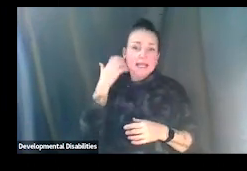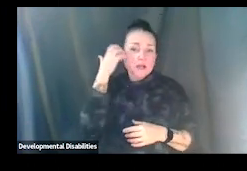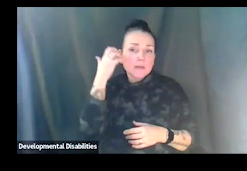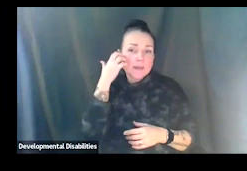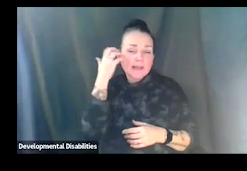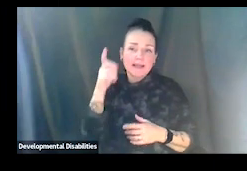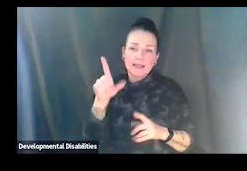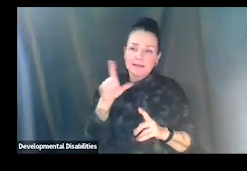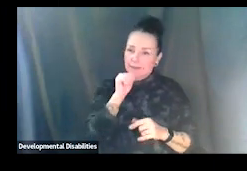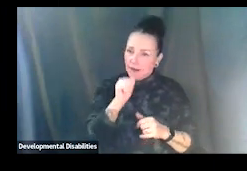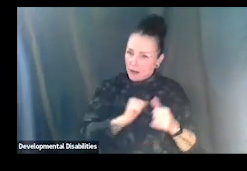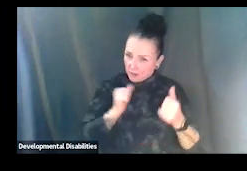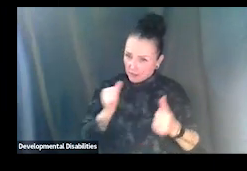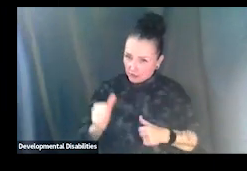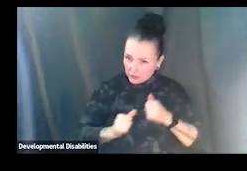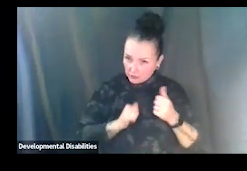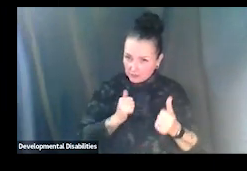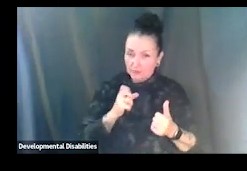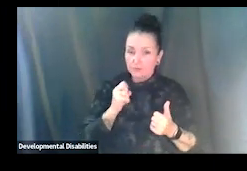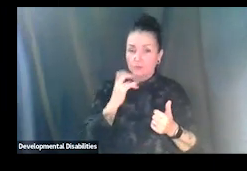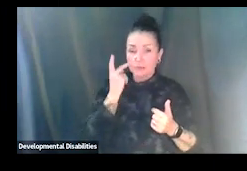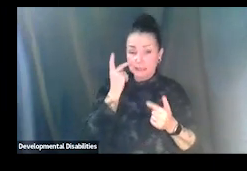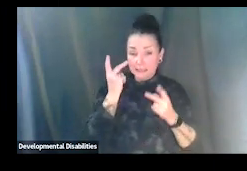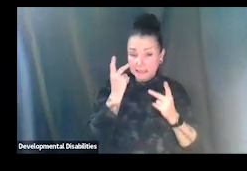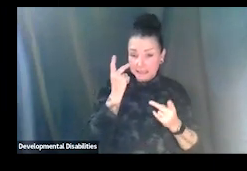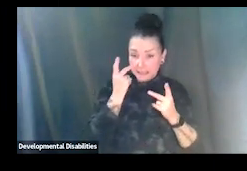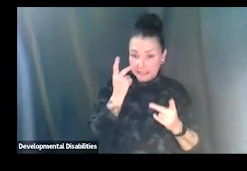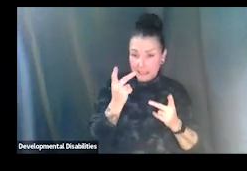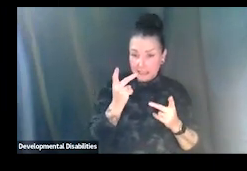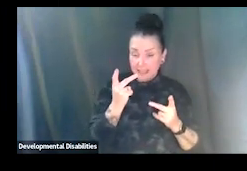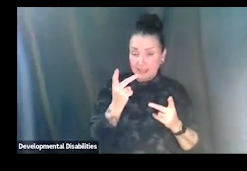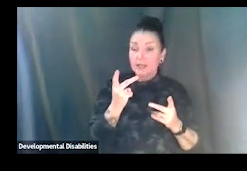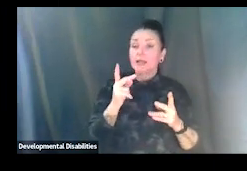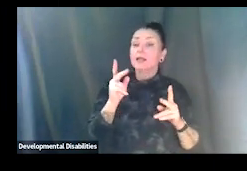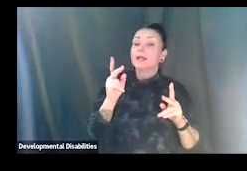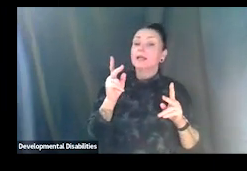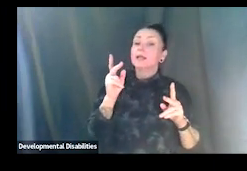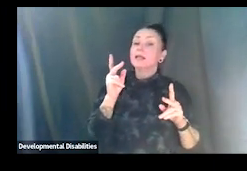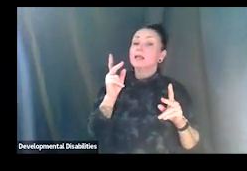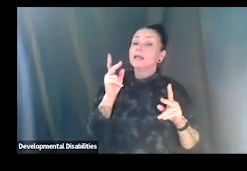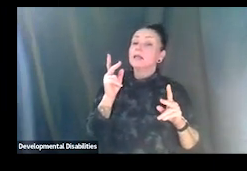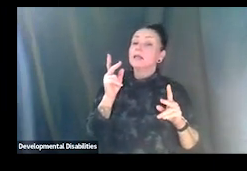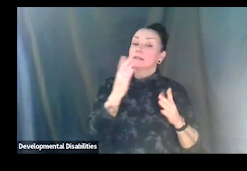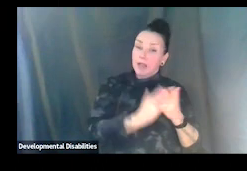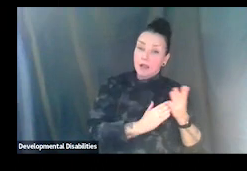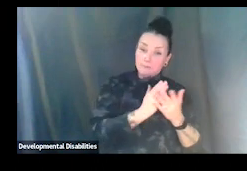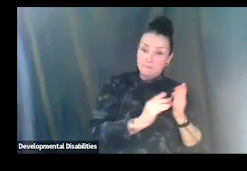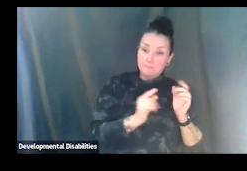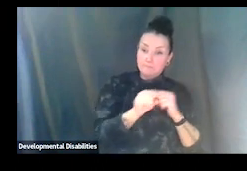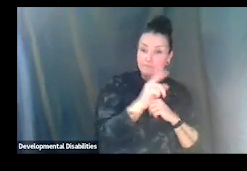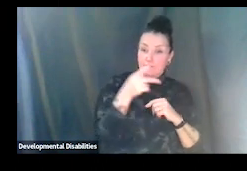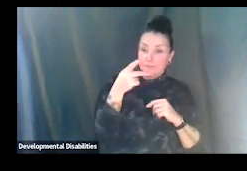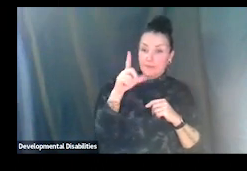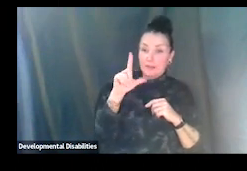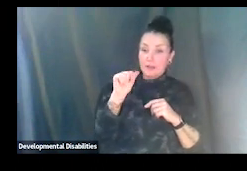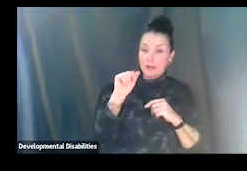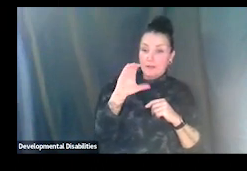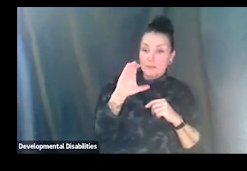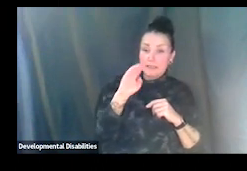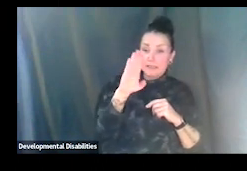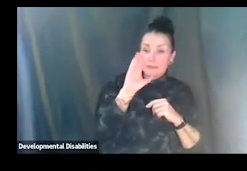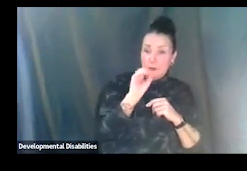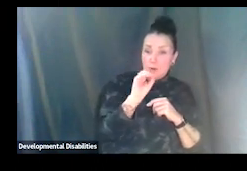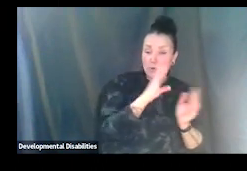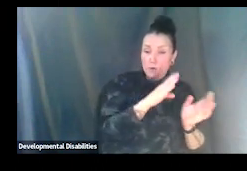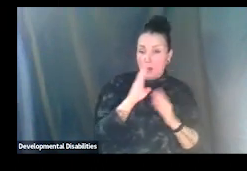dysregulation. And you can see that over the course of 8 weeks, people taking risperidone had a gradual decline in their scores on that irritability